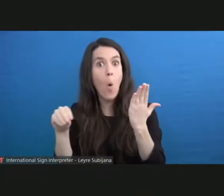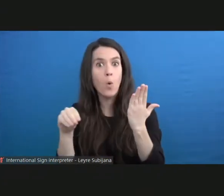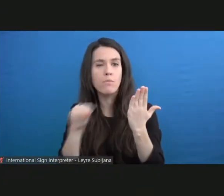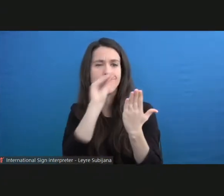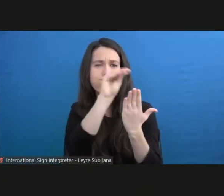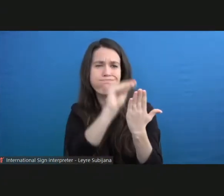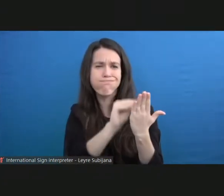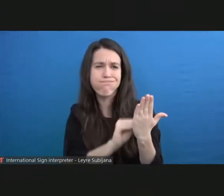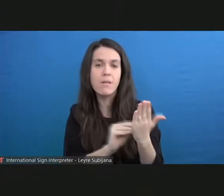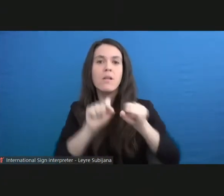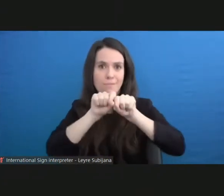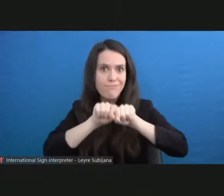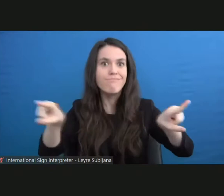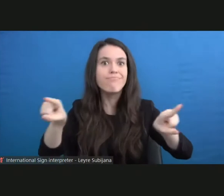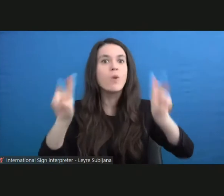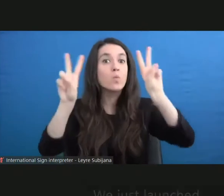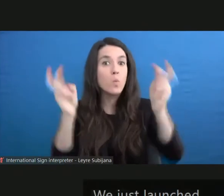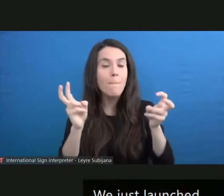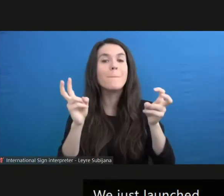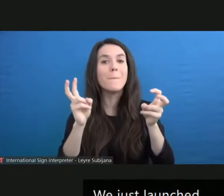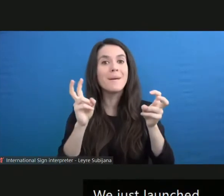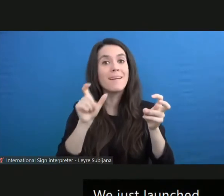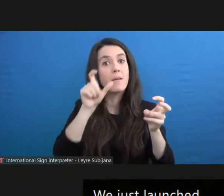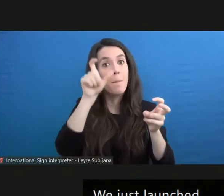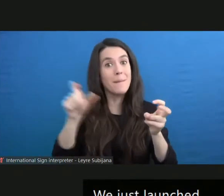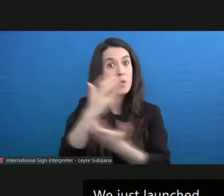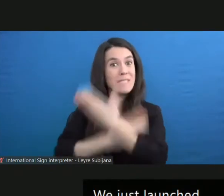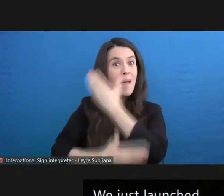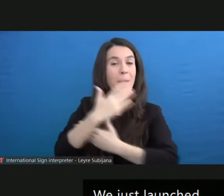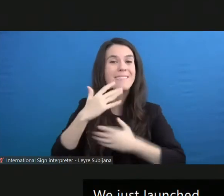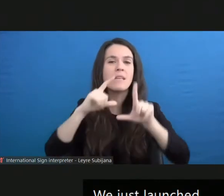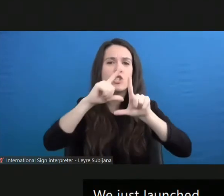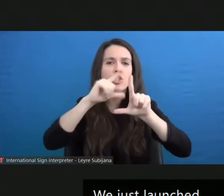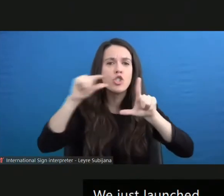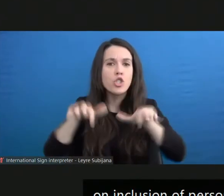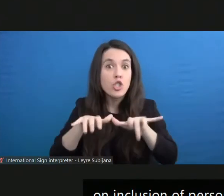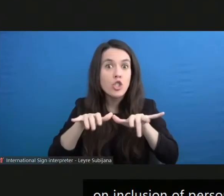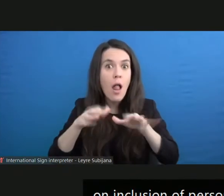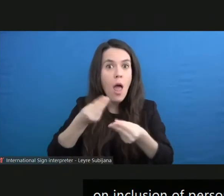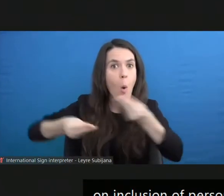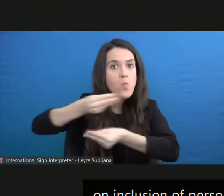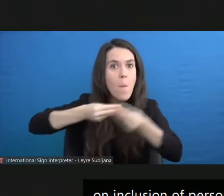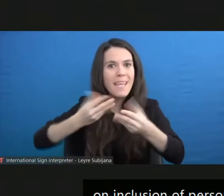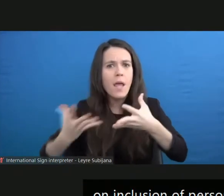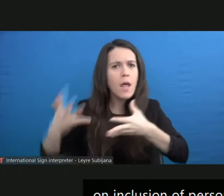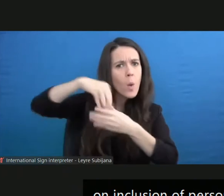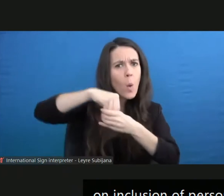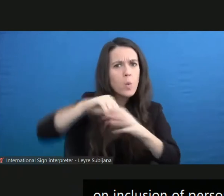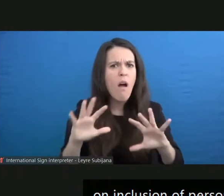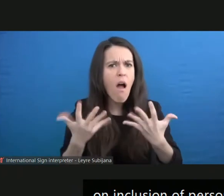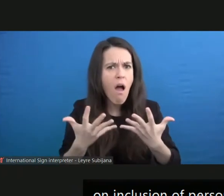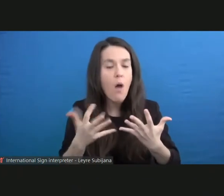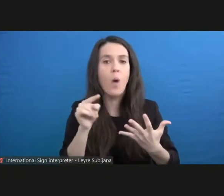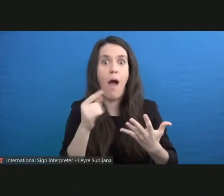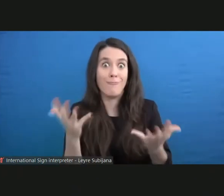on the inclusion of persons with disabilities in the digital economy. I encourage you all to read it. It